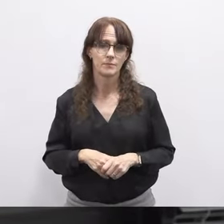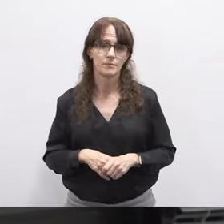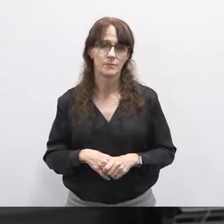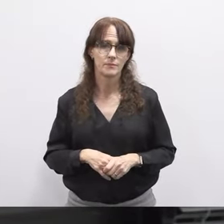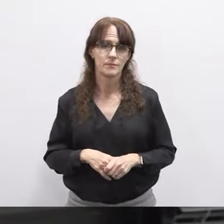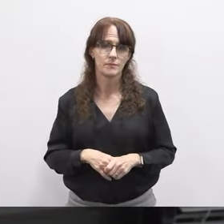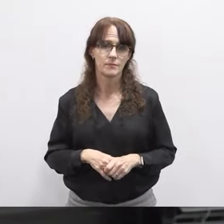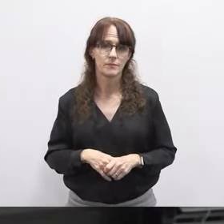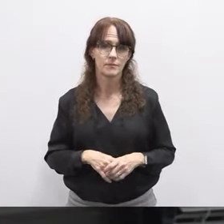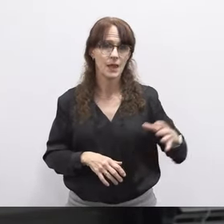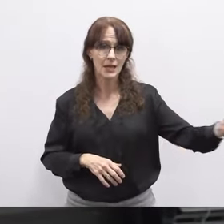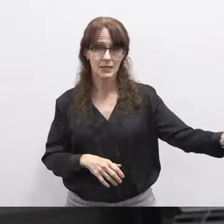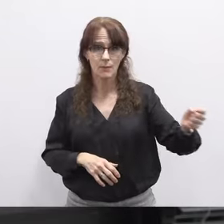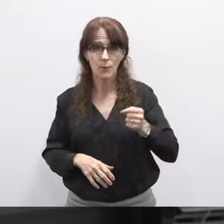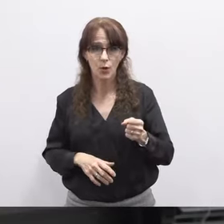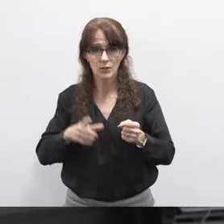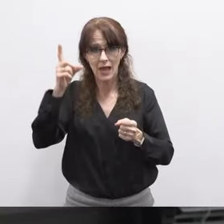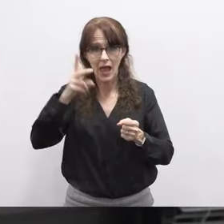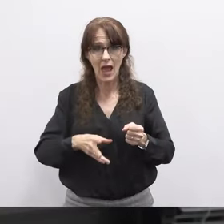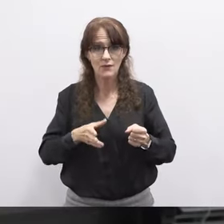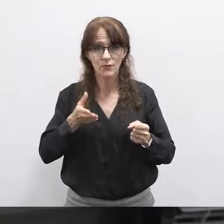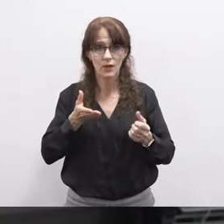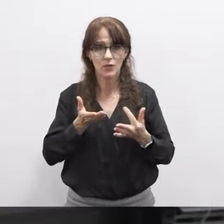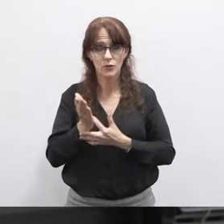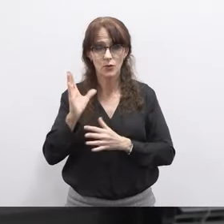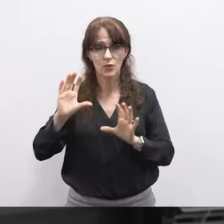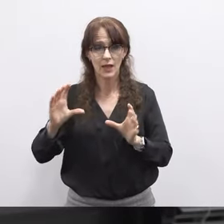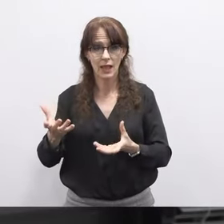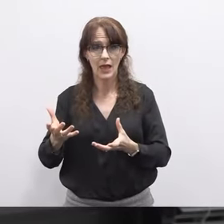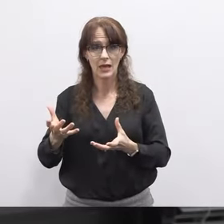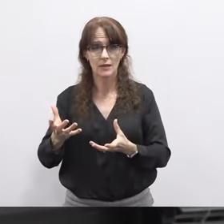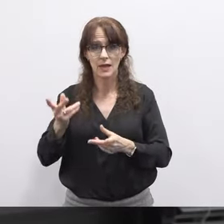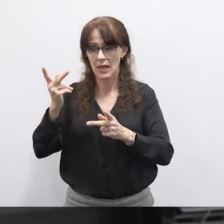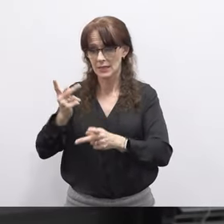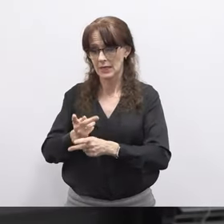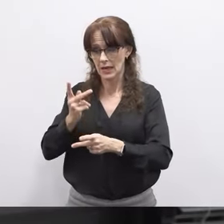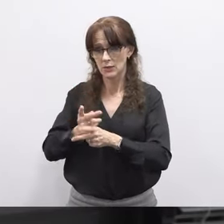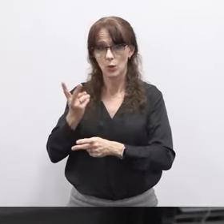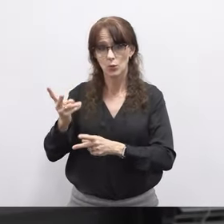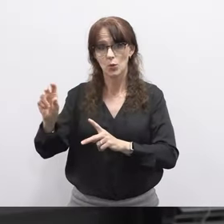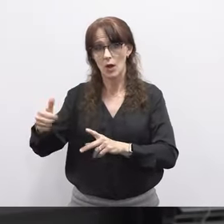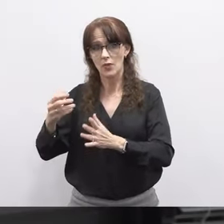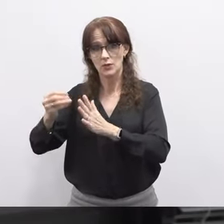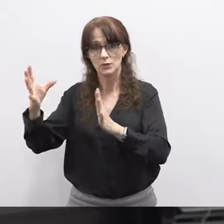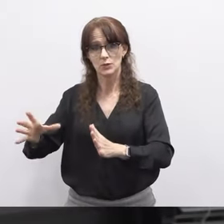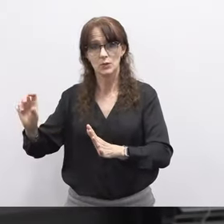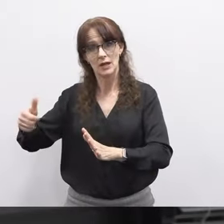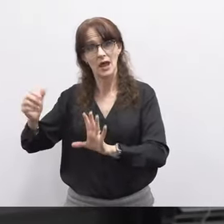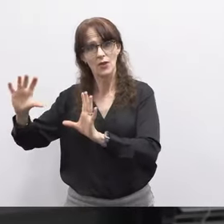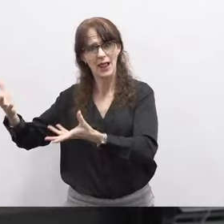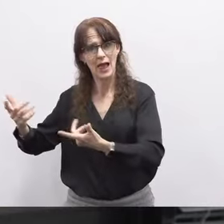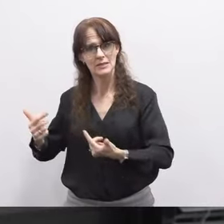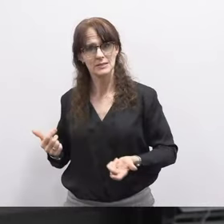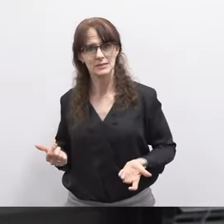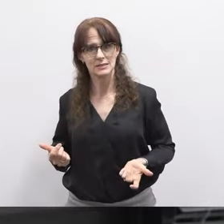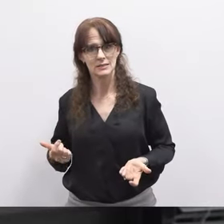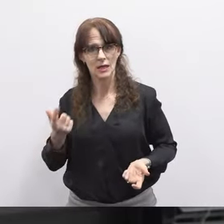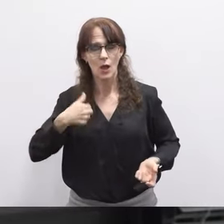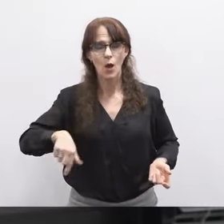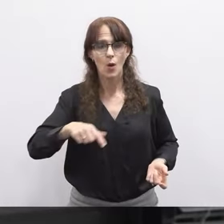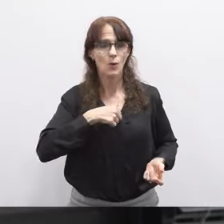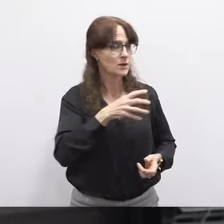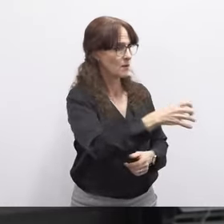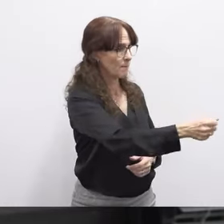I get pulled out halfway through the class to go take care of 2 other students in another class. We are